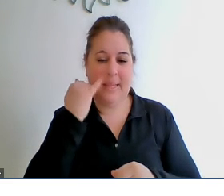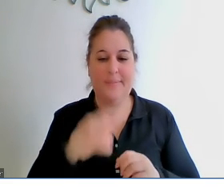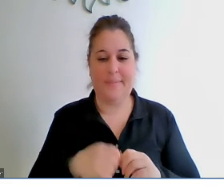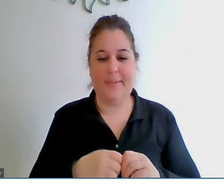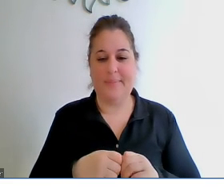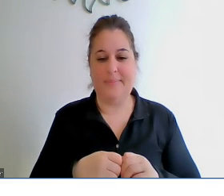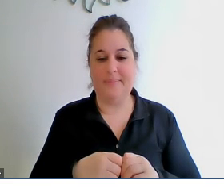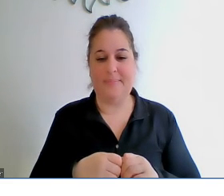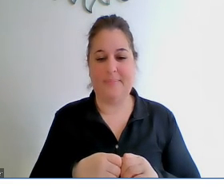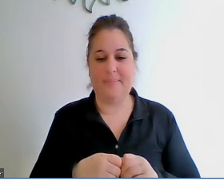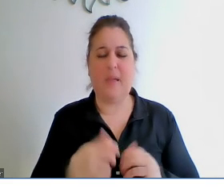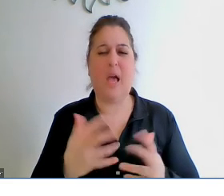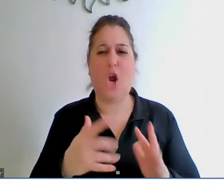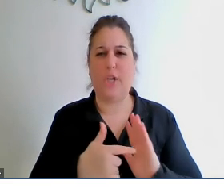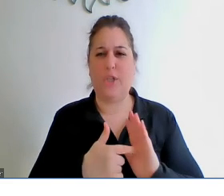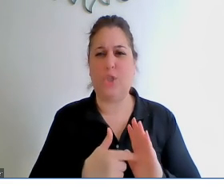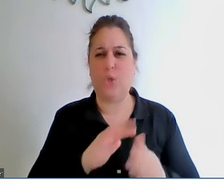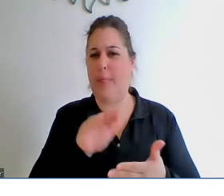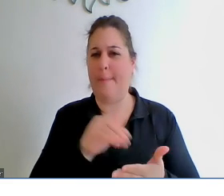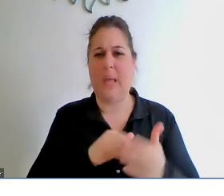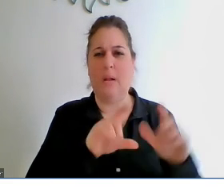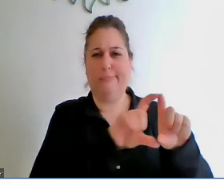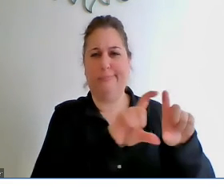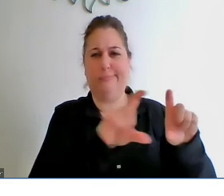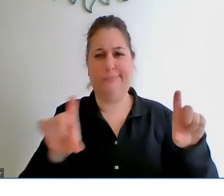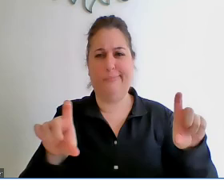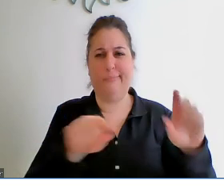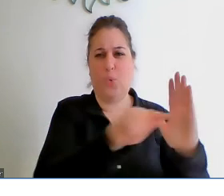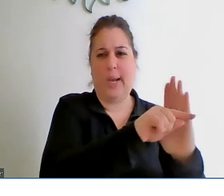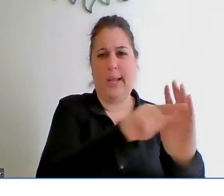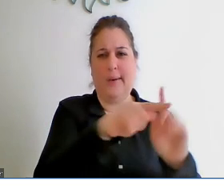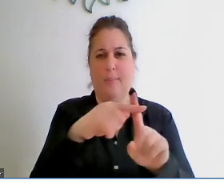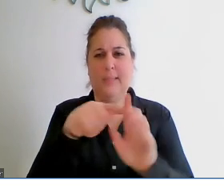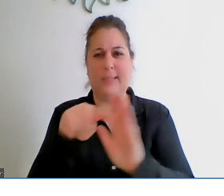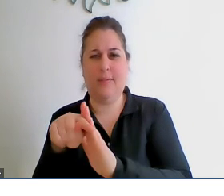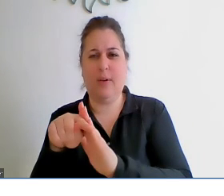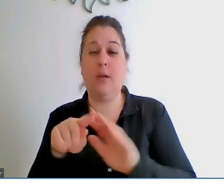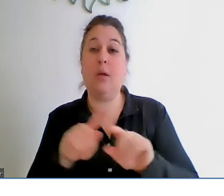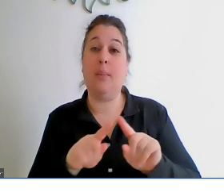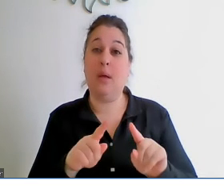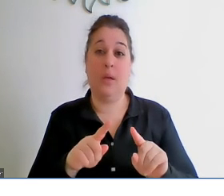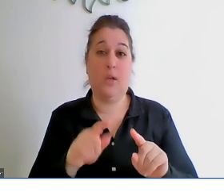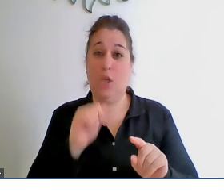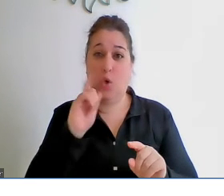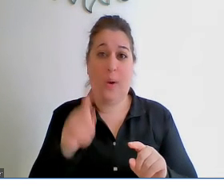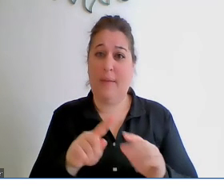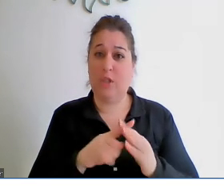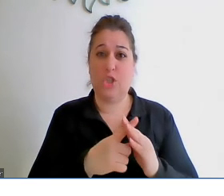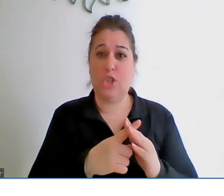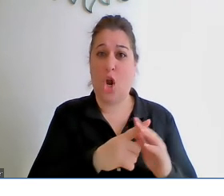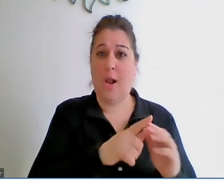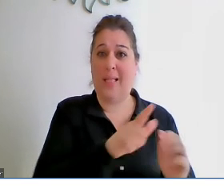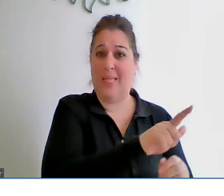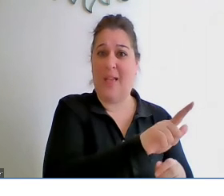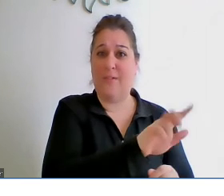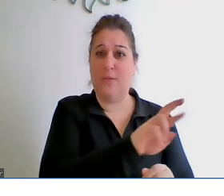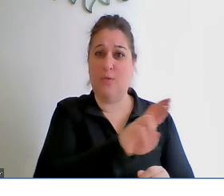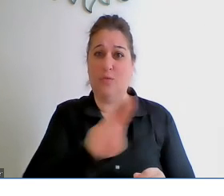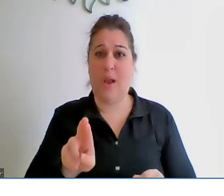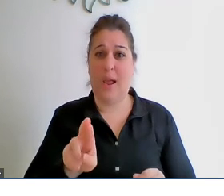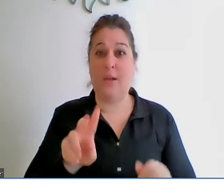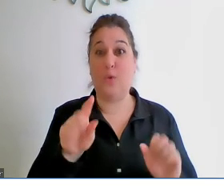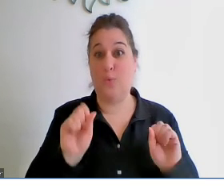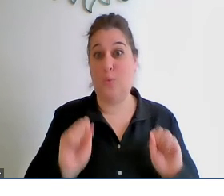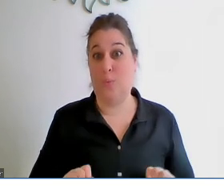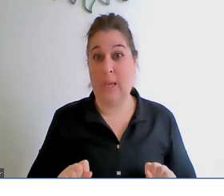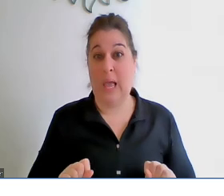Okay, well, if I do a negative times a positive, I already did the middle. Well, if you look at this, you don't have